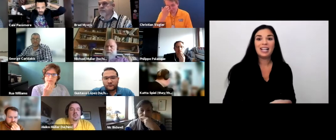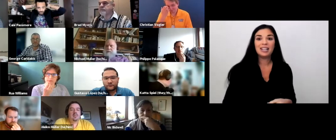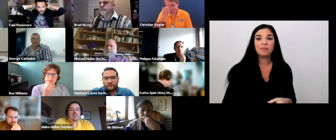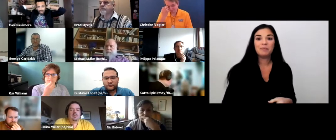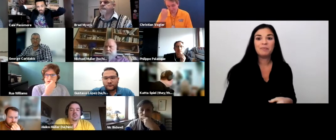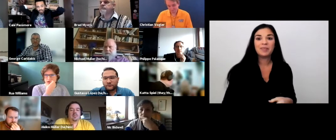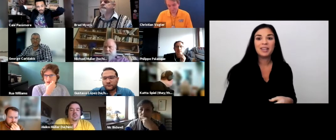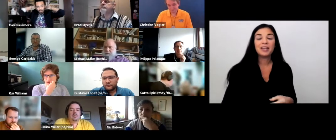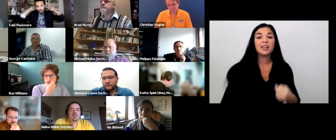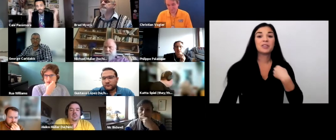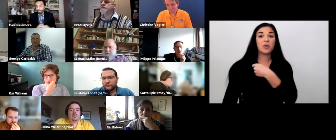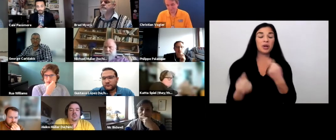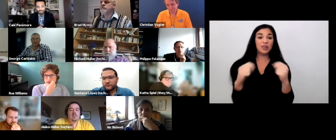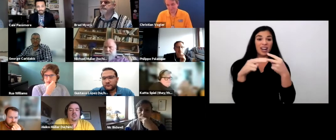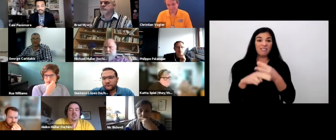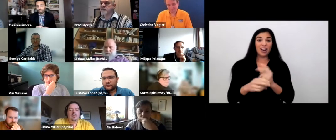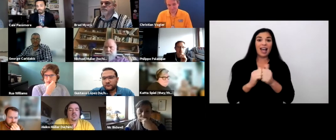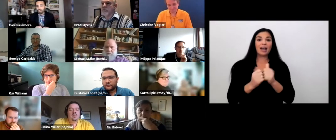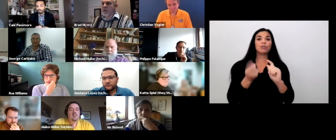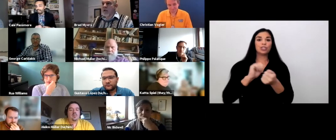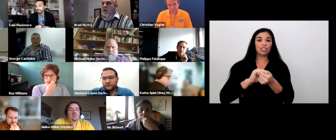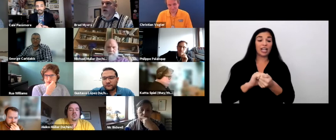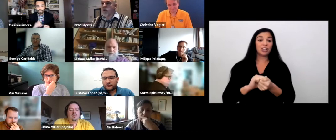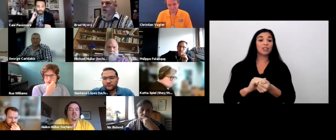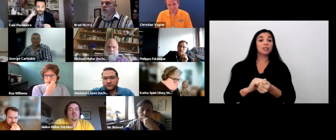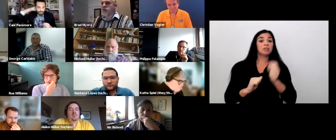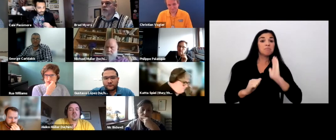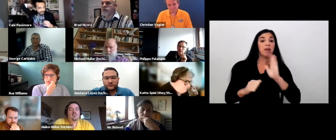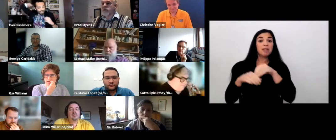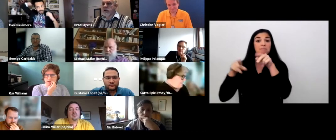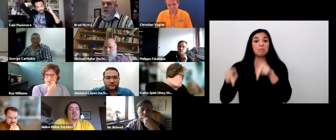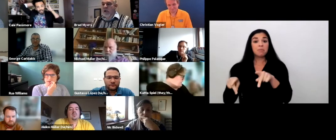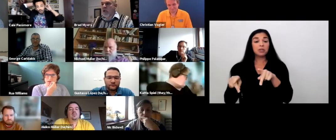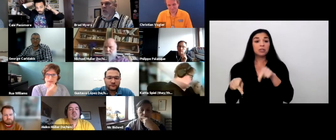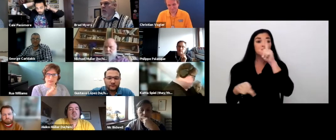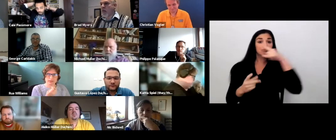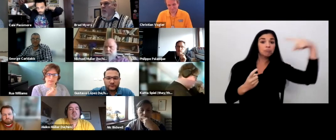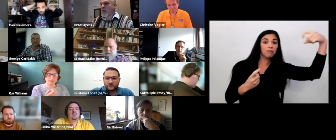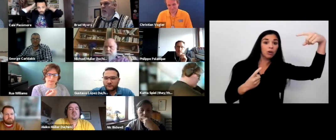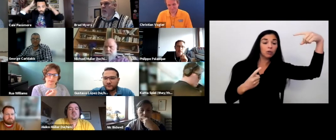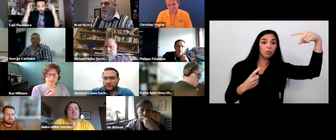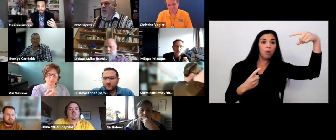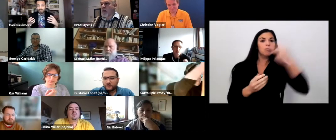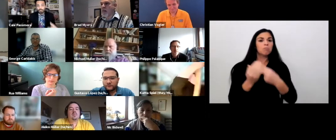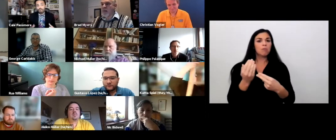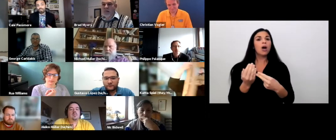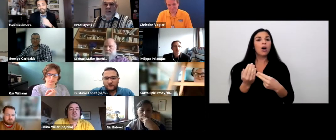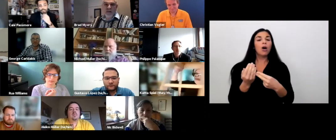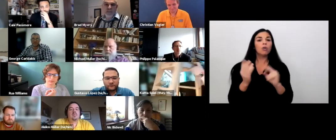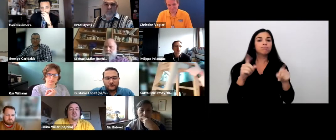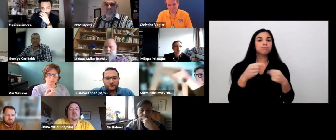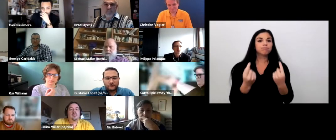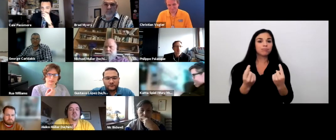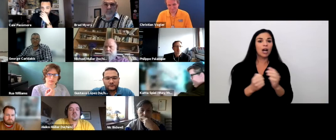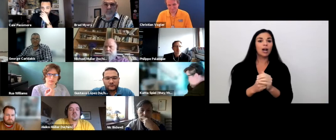with how we've done both in-person and virtual events thus far. So we know that people widely support events